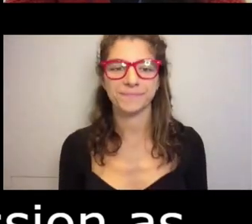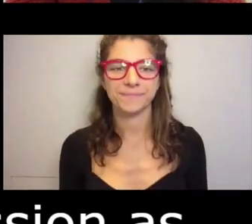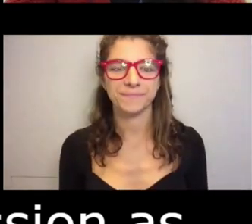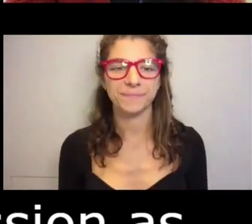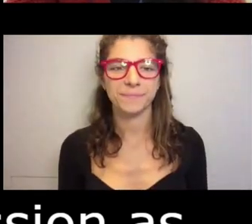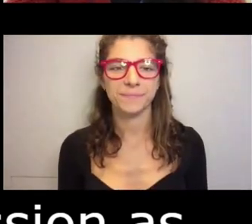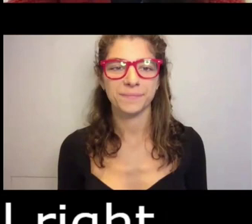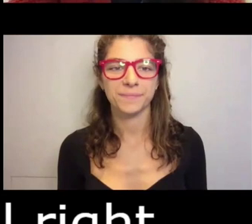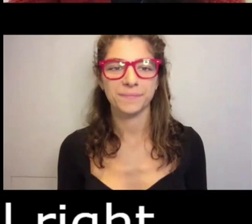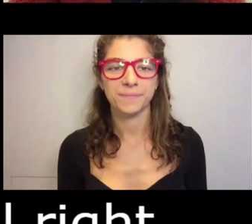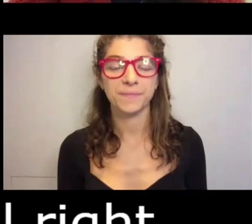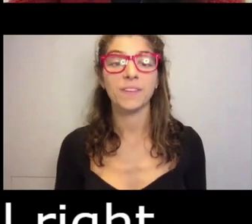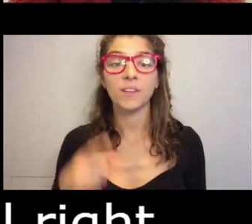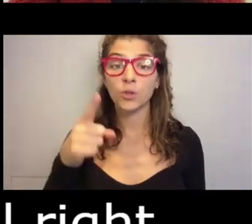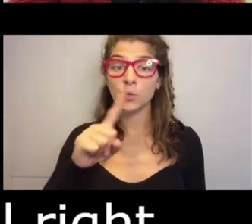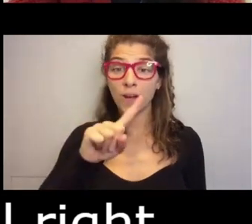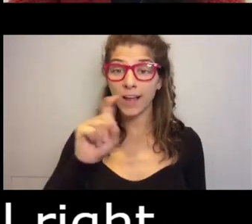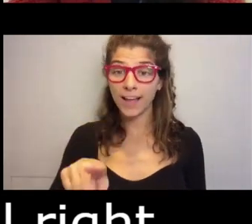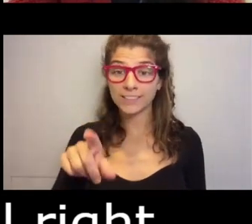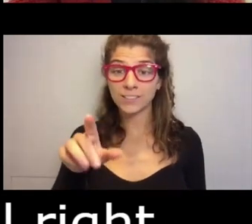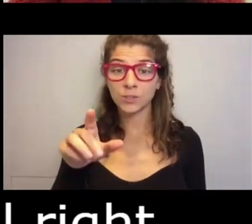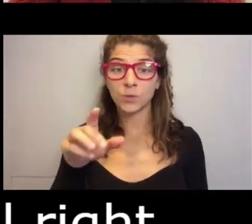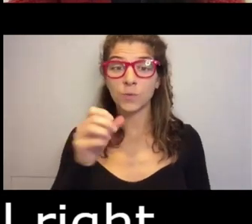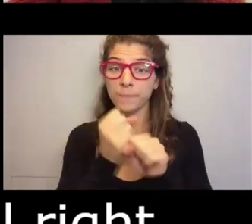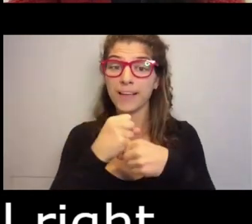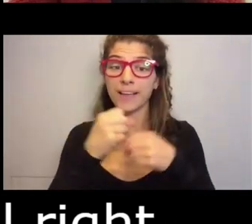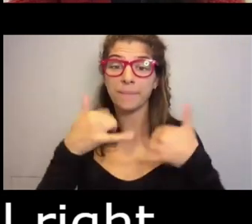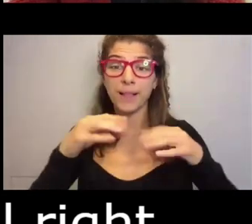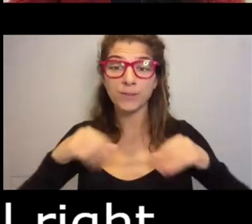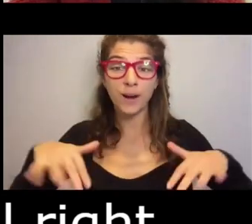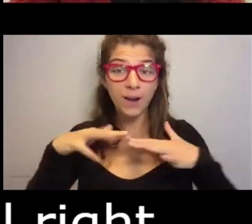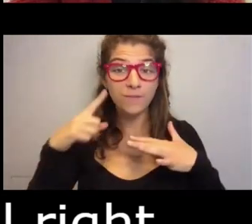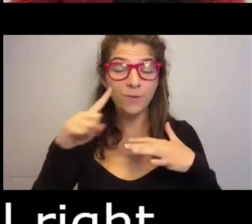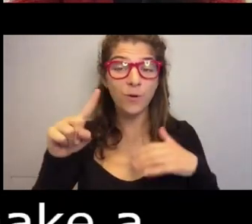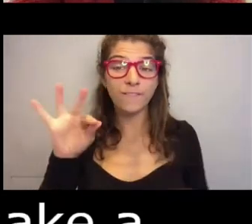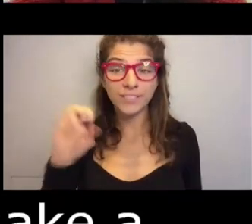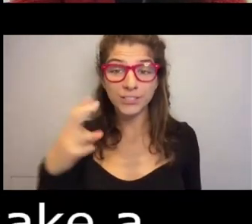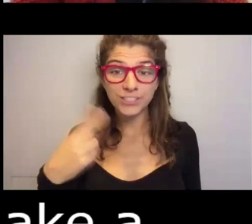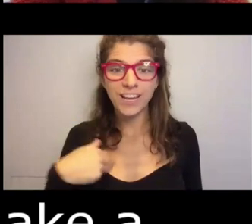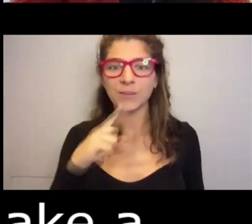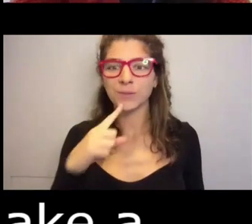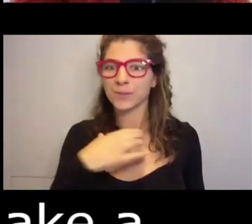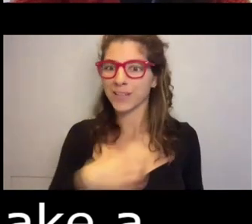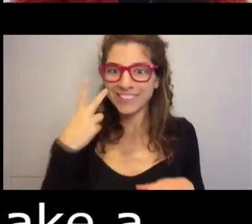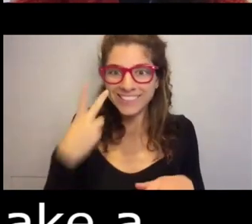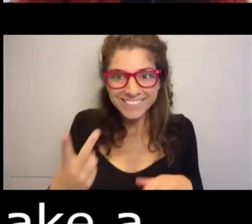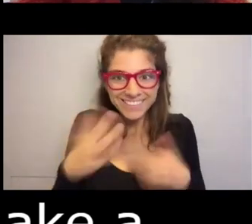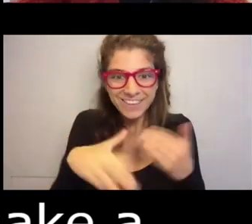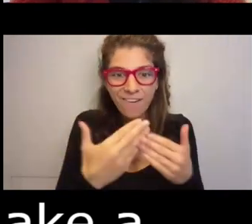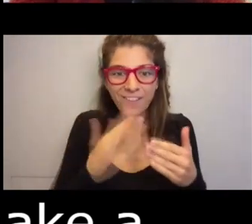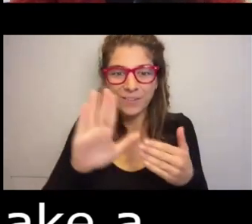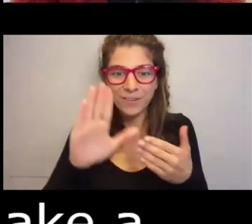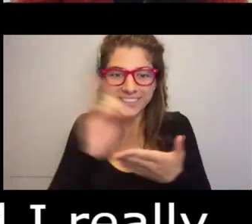All right, so you were asked to make a playground for a fish, and I really wish I could see all of